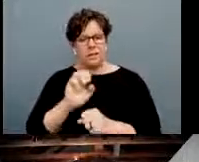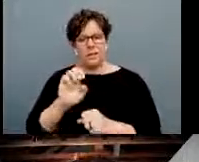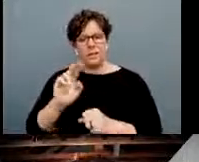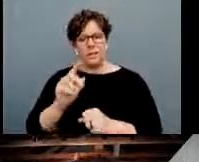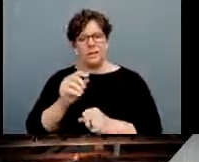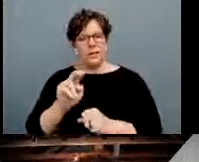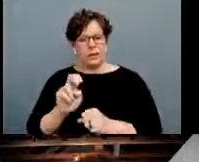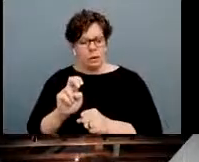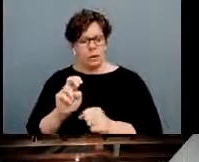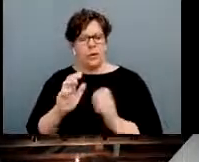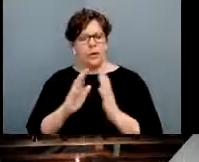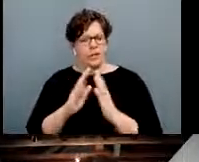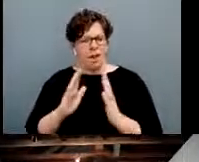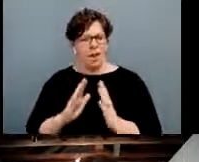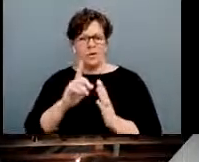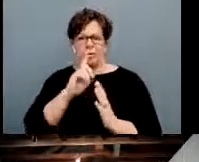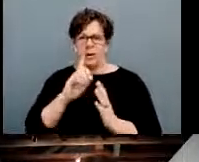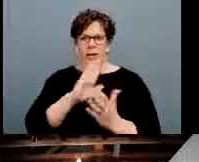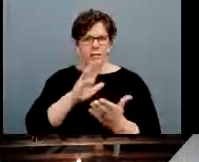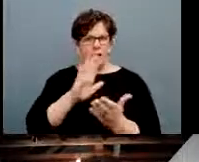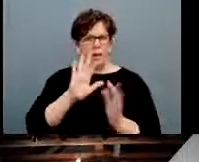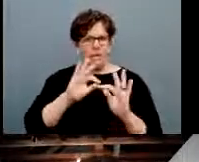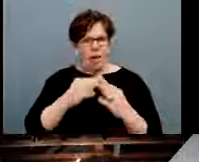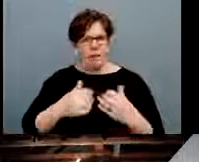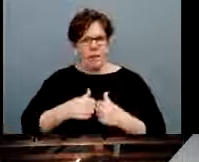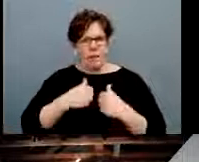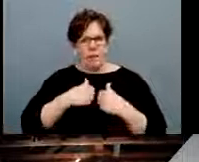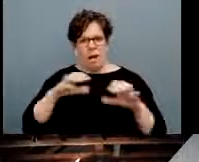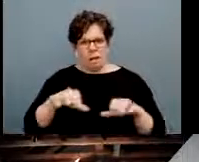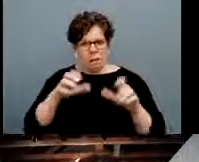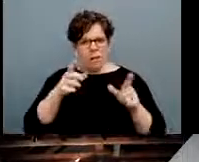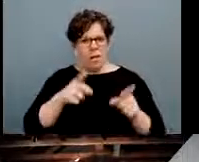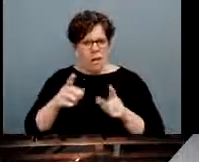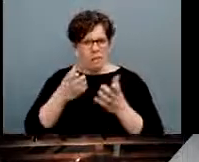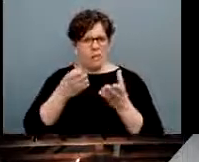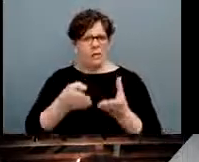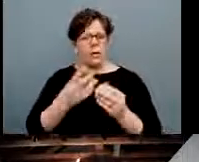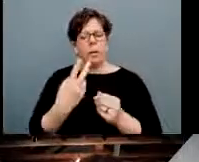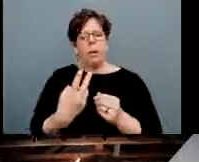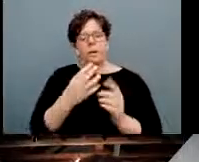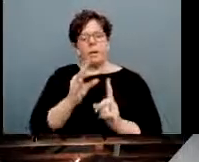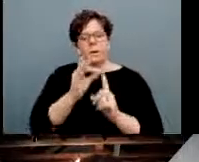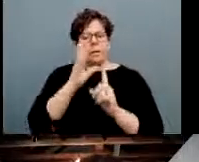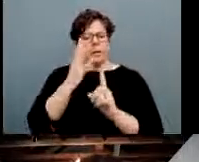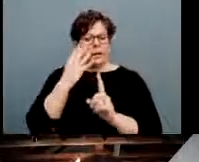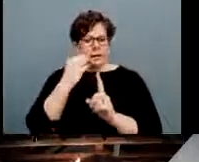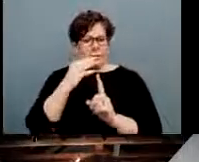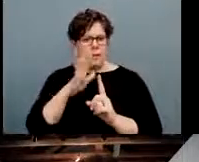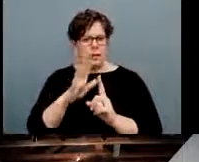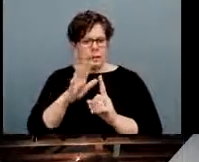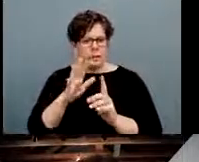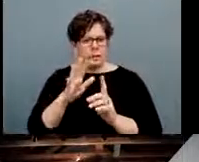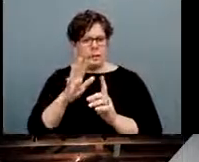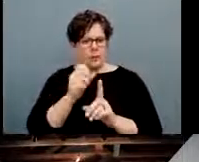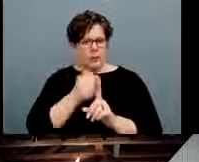of family life and activity, but there were 2 unique spaces that defined James Castle's life here. One